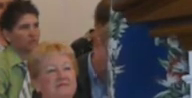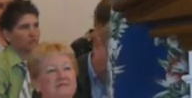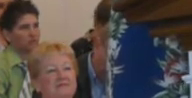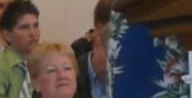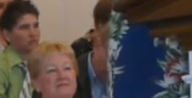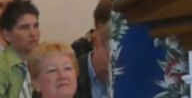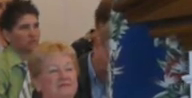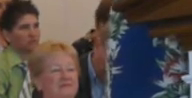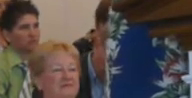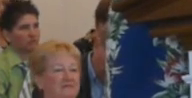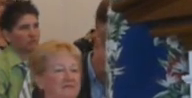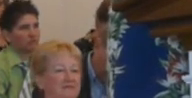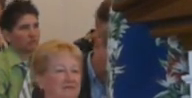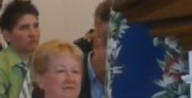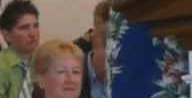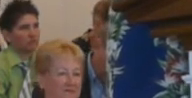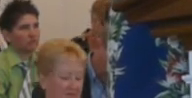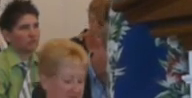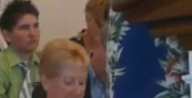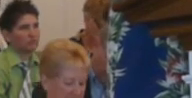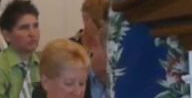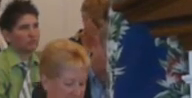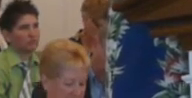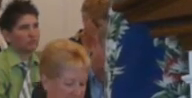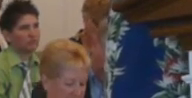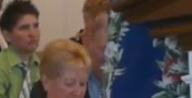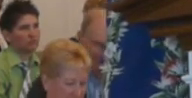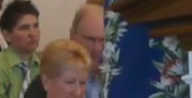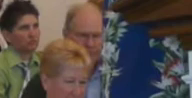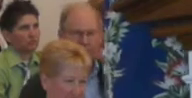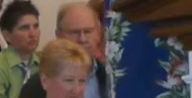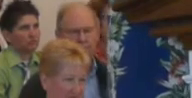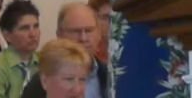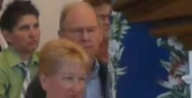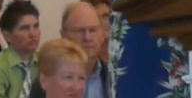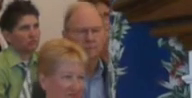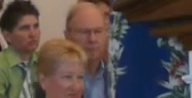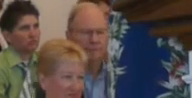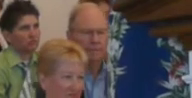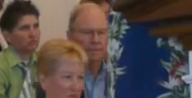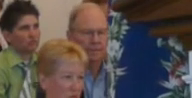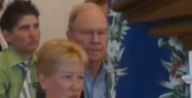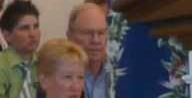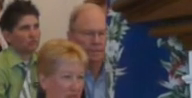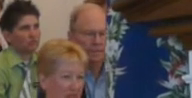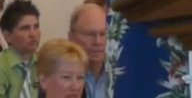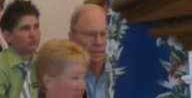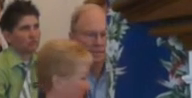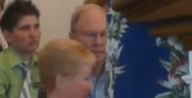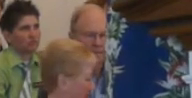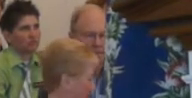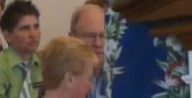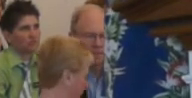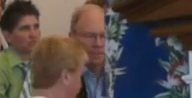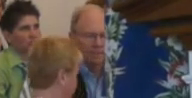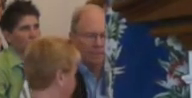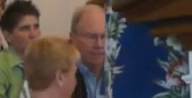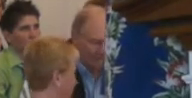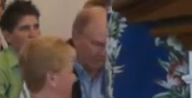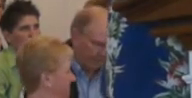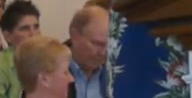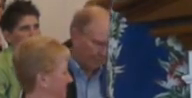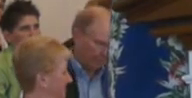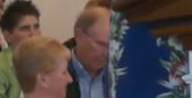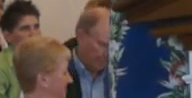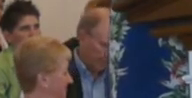owners, and there'll be some treats and lots of fun that day. So it'll be October 22nd here at the church. And